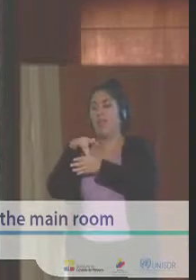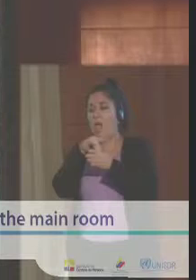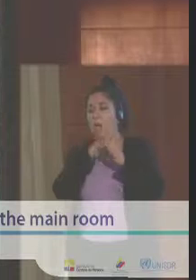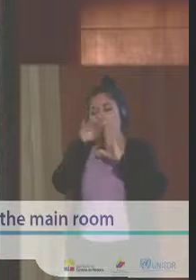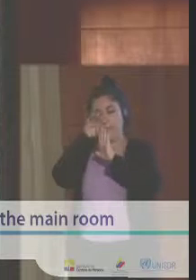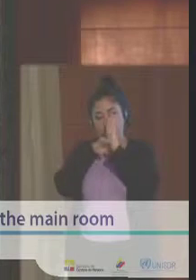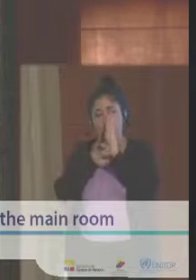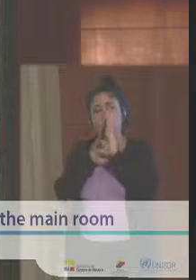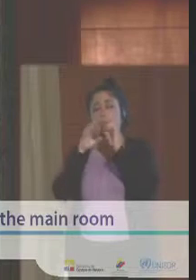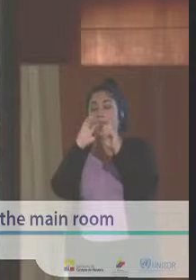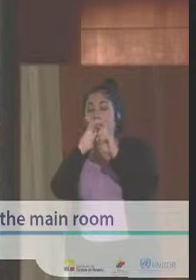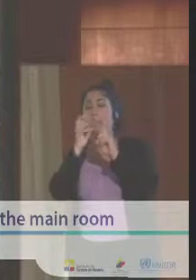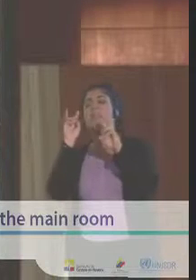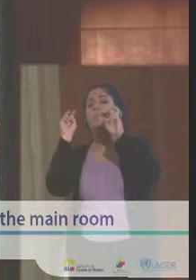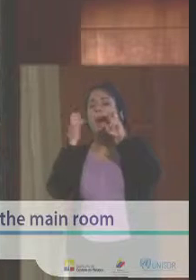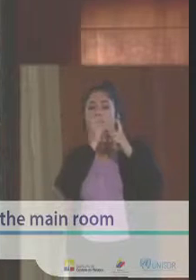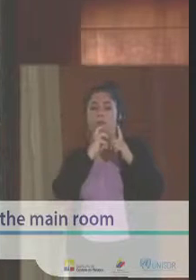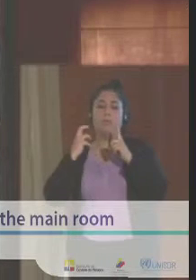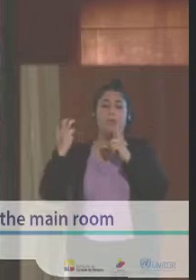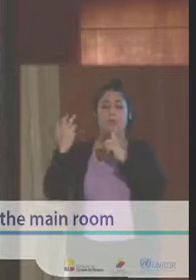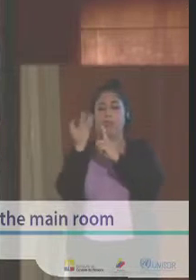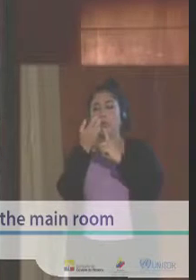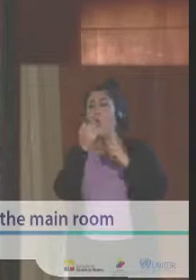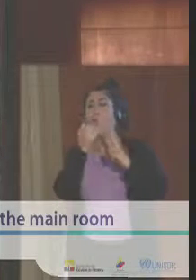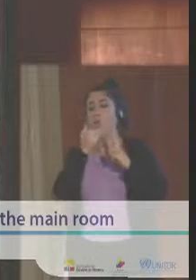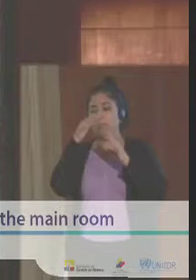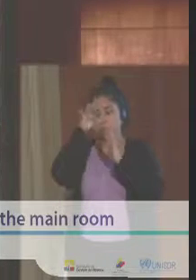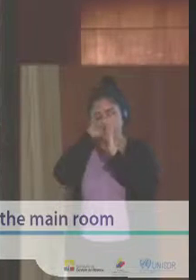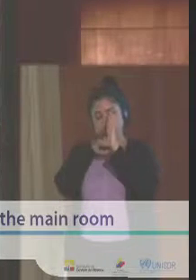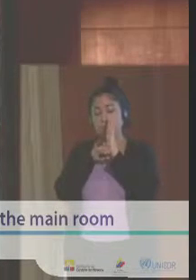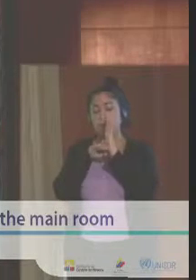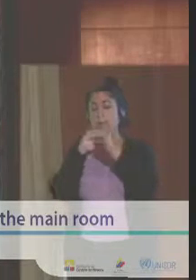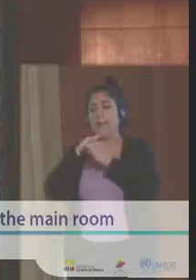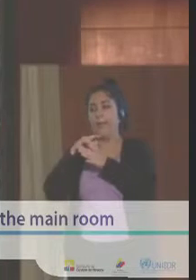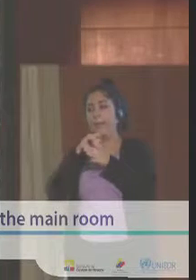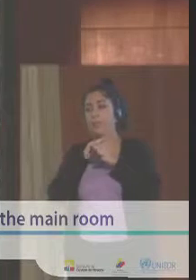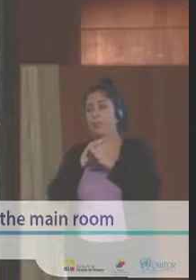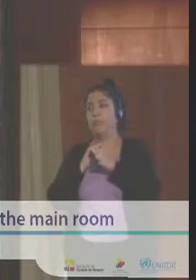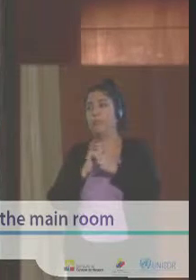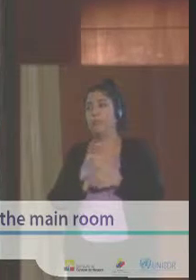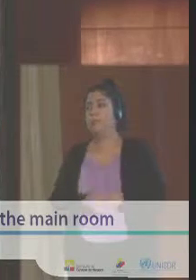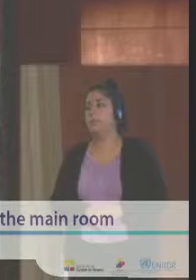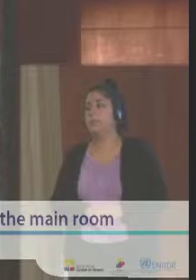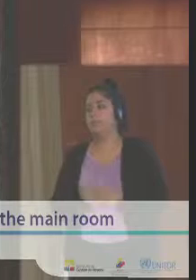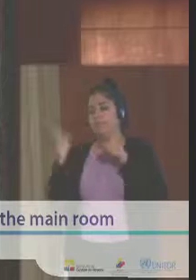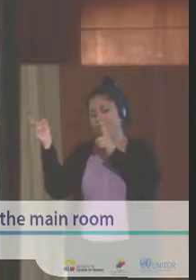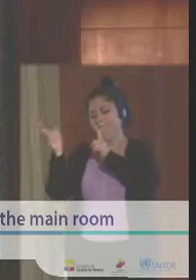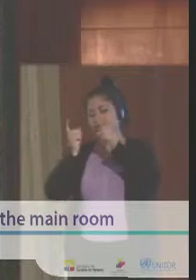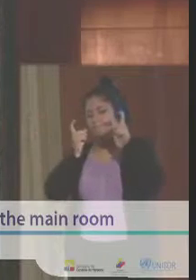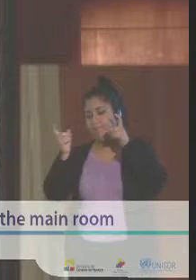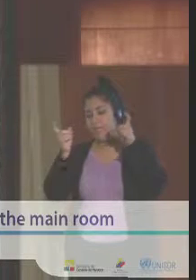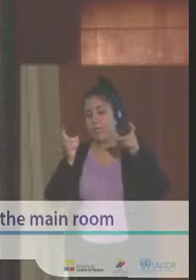of climate change in public investment. But those 3 processes